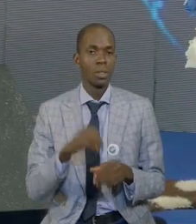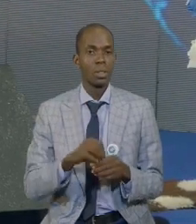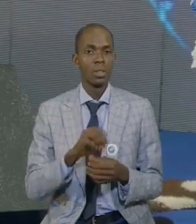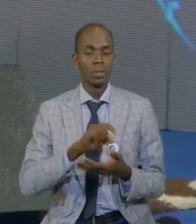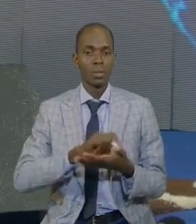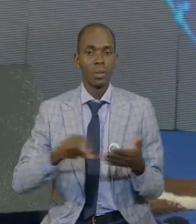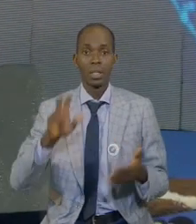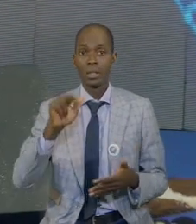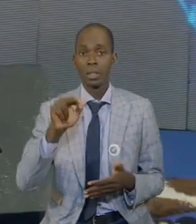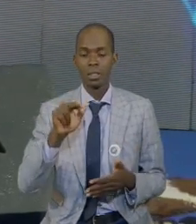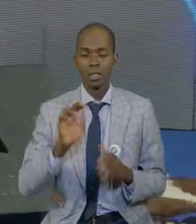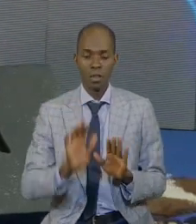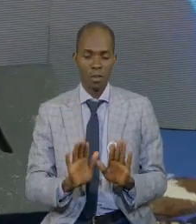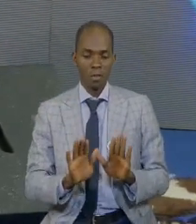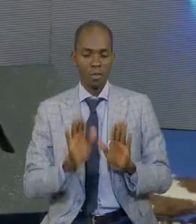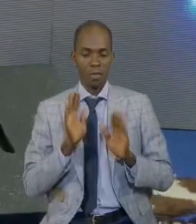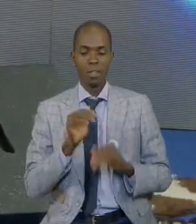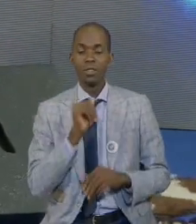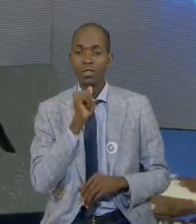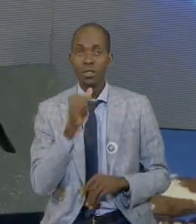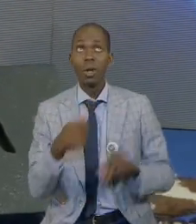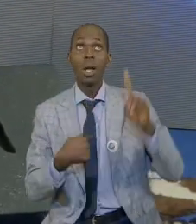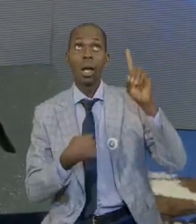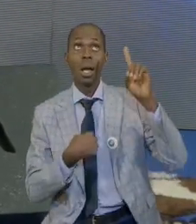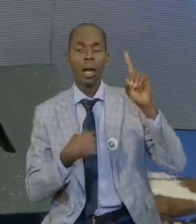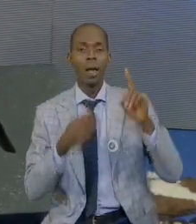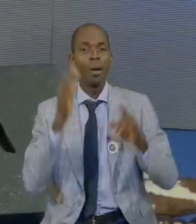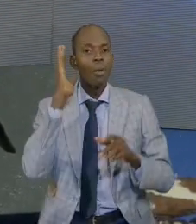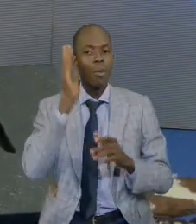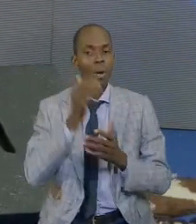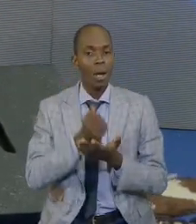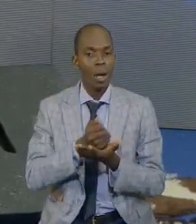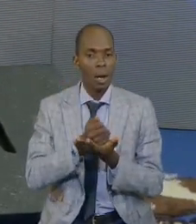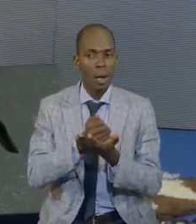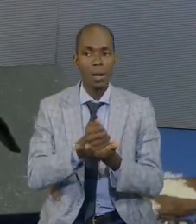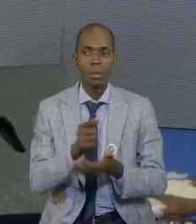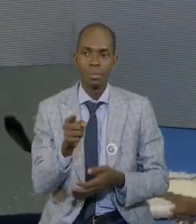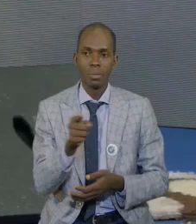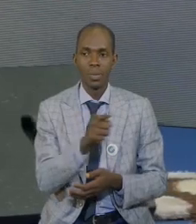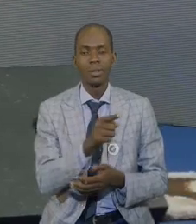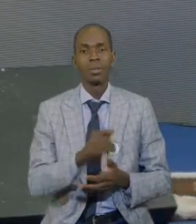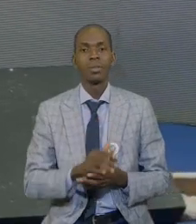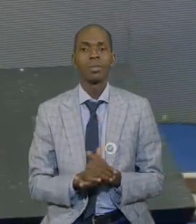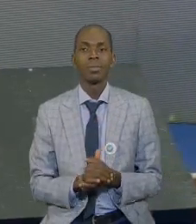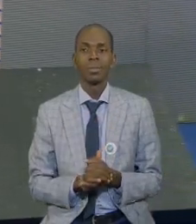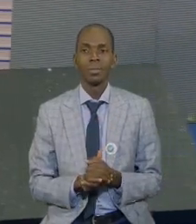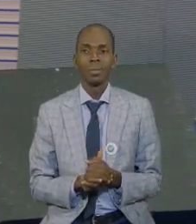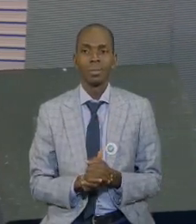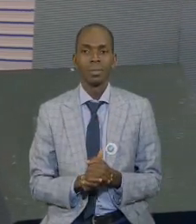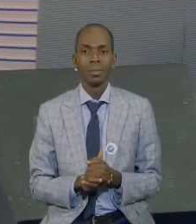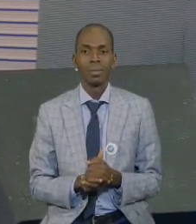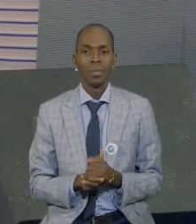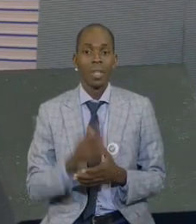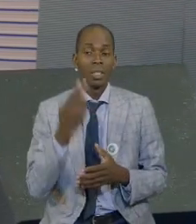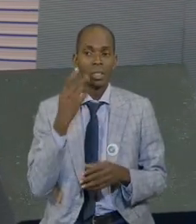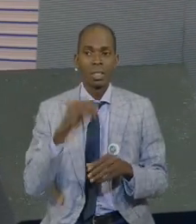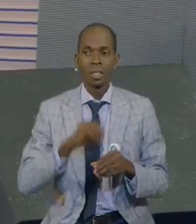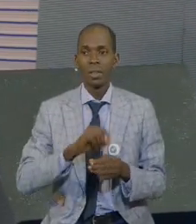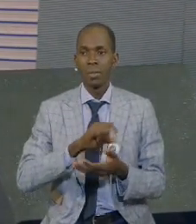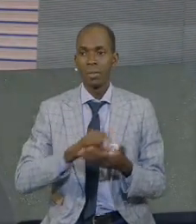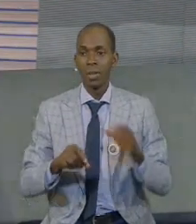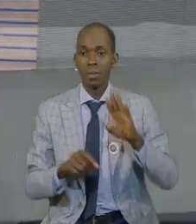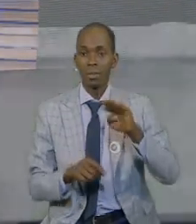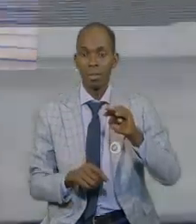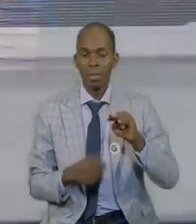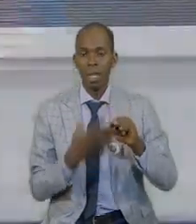fear not I will help thee and look at verse 14 and